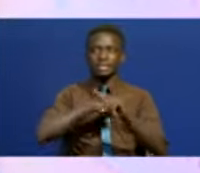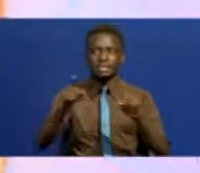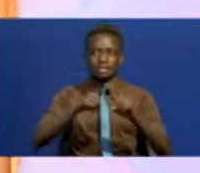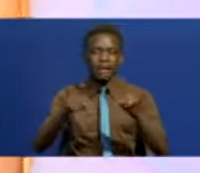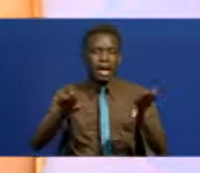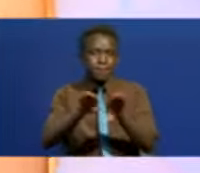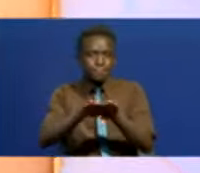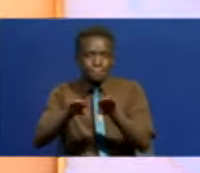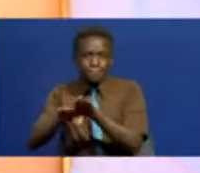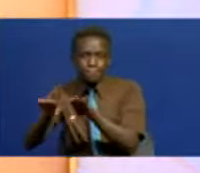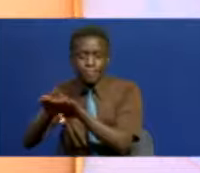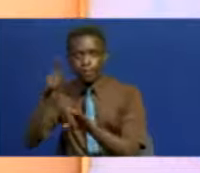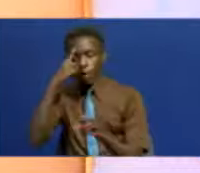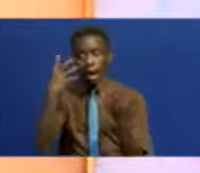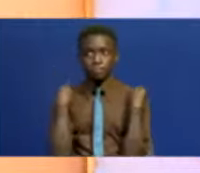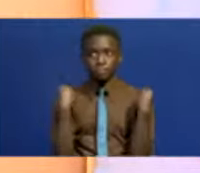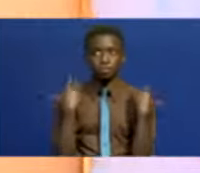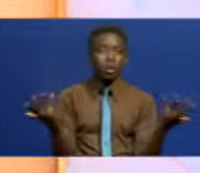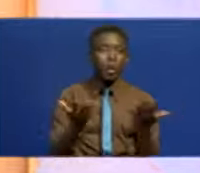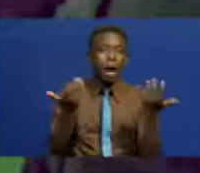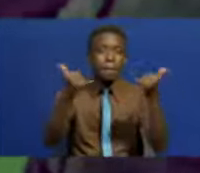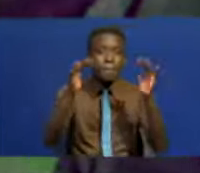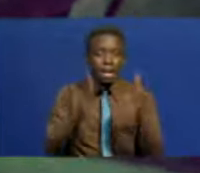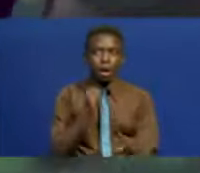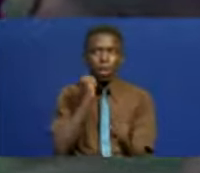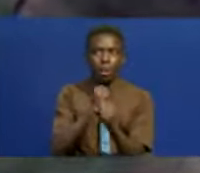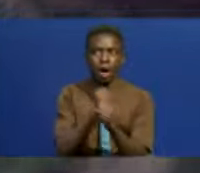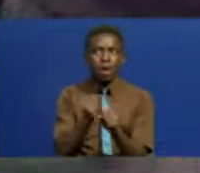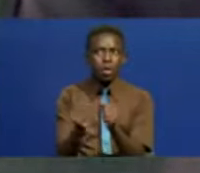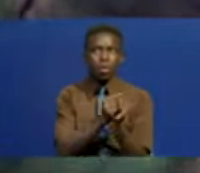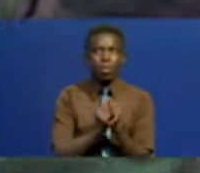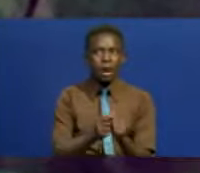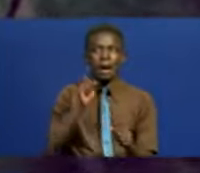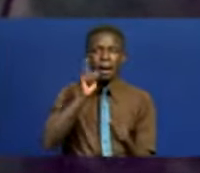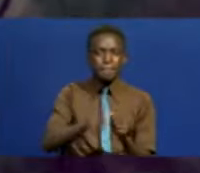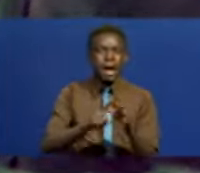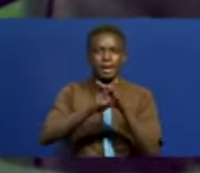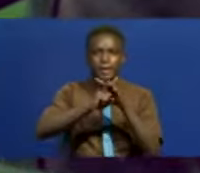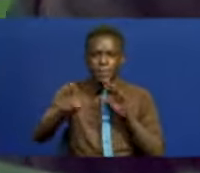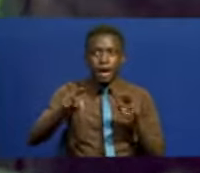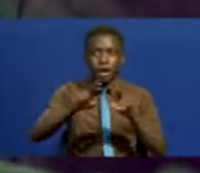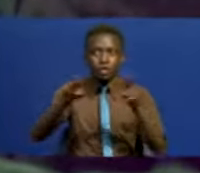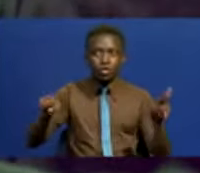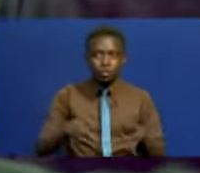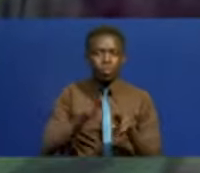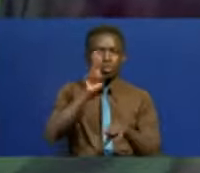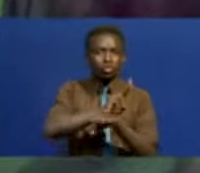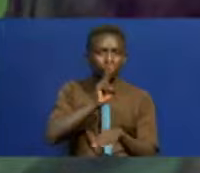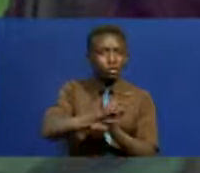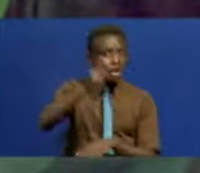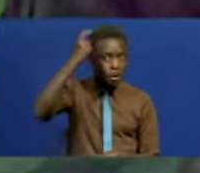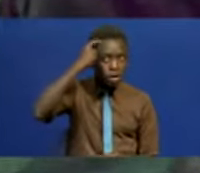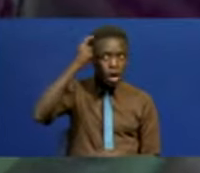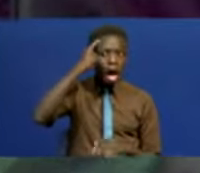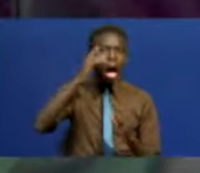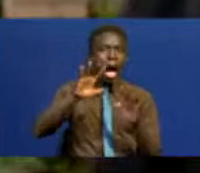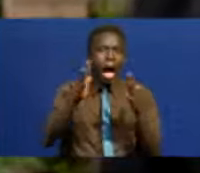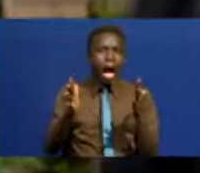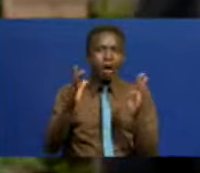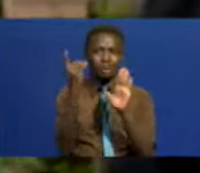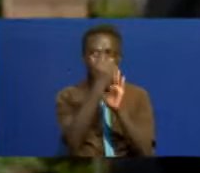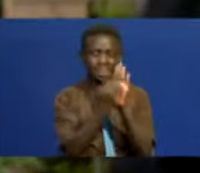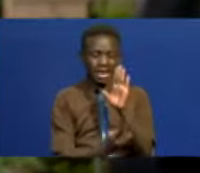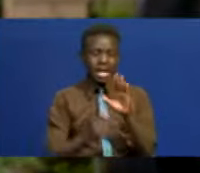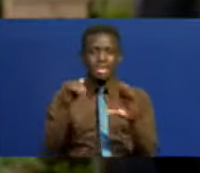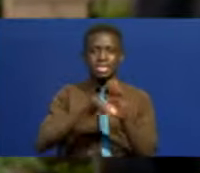puzzle-solving exercises, where players work together to escape the room based on their knowledge on the structures designed in the temple.